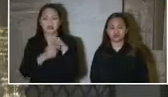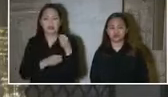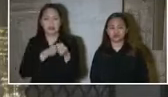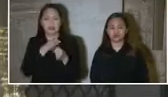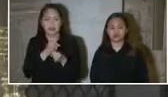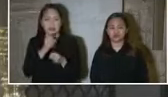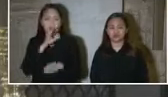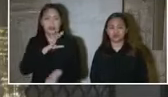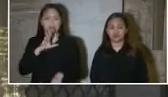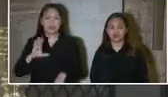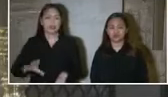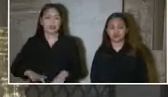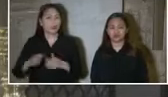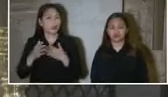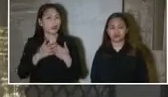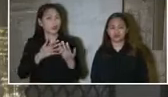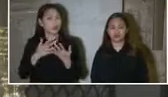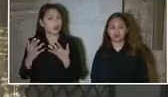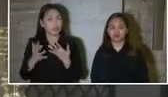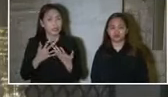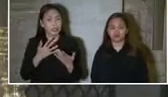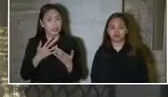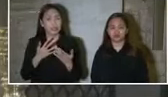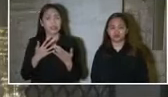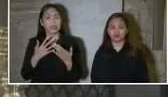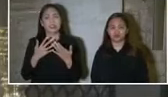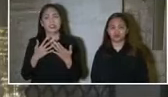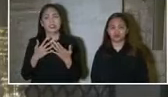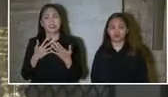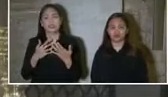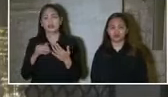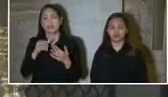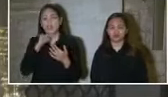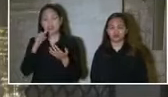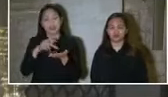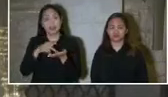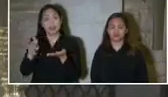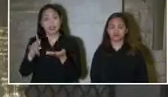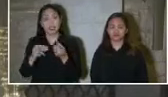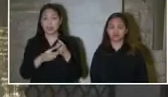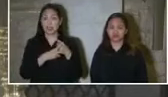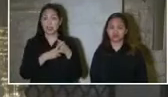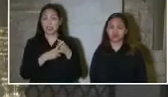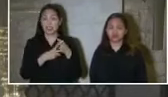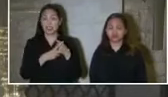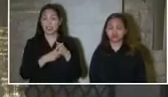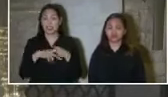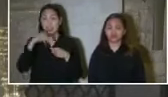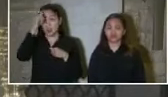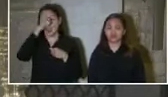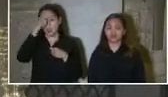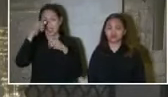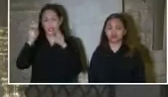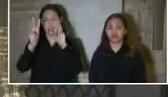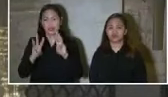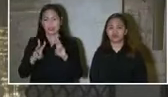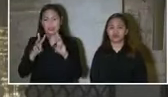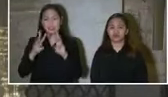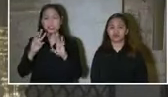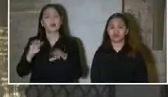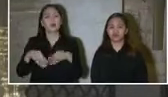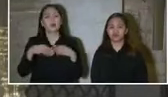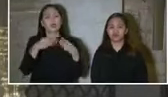Christ, and whatever we will not spend on Ash Wednesday, we will give to the